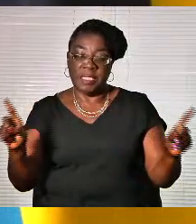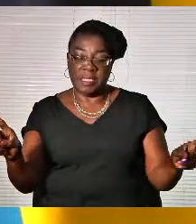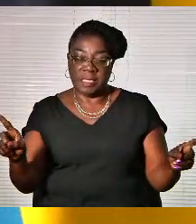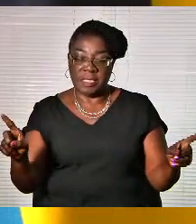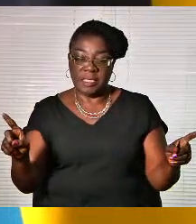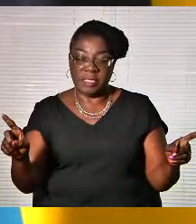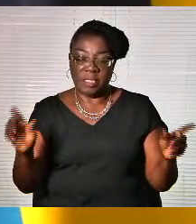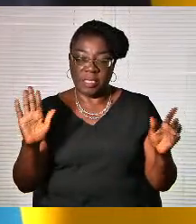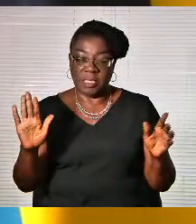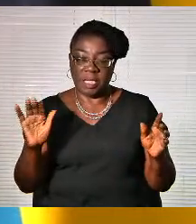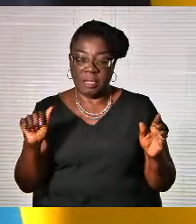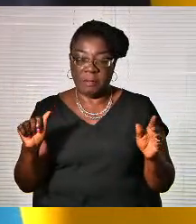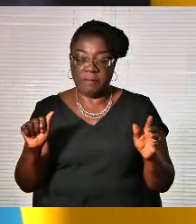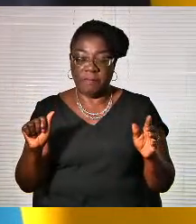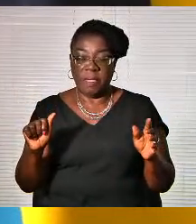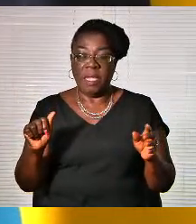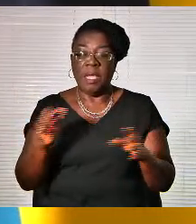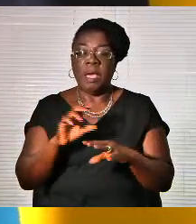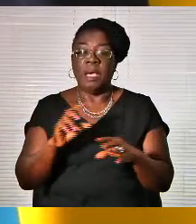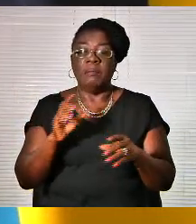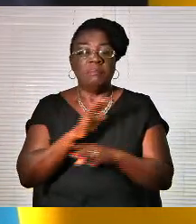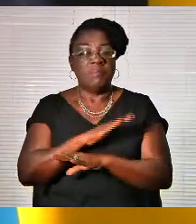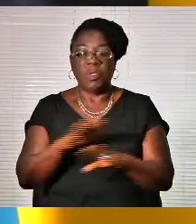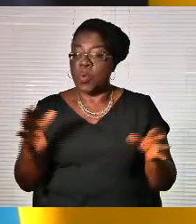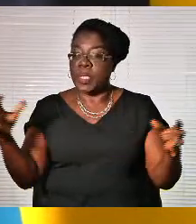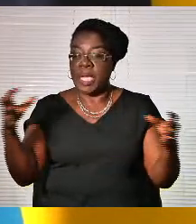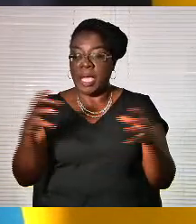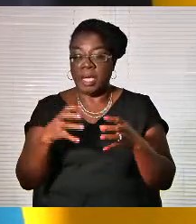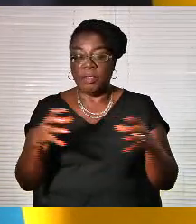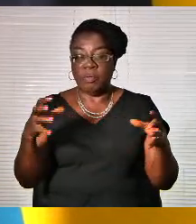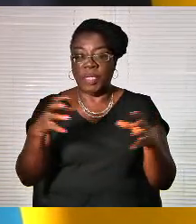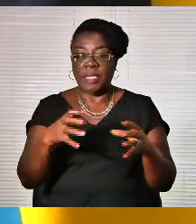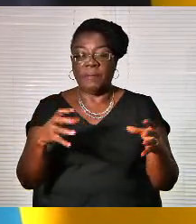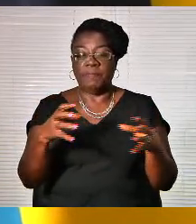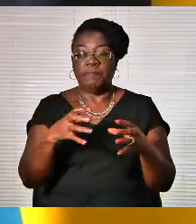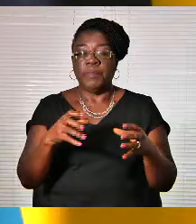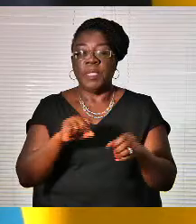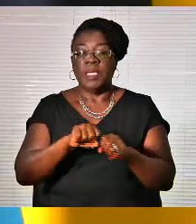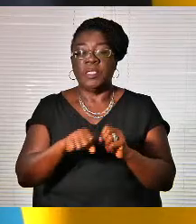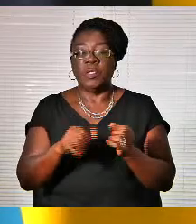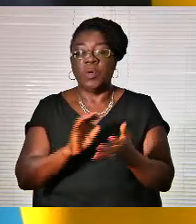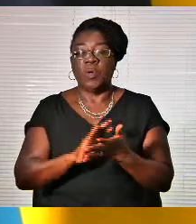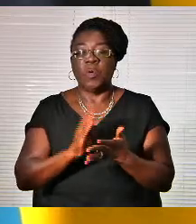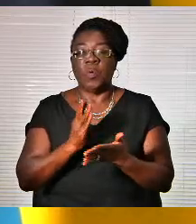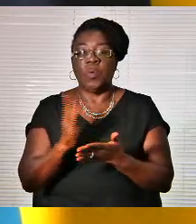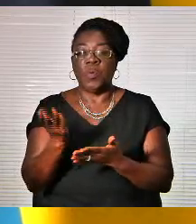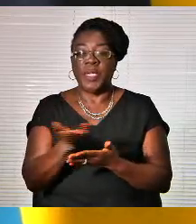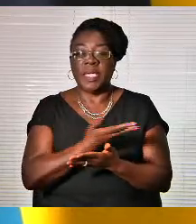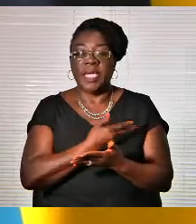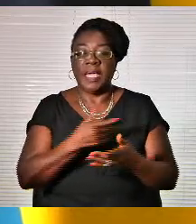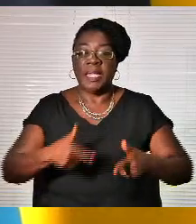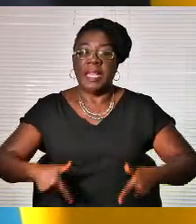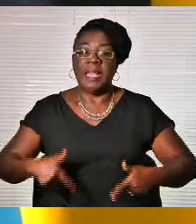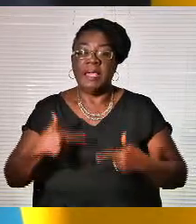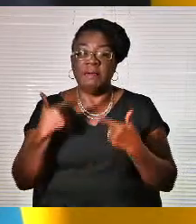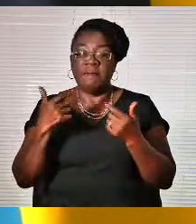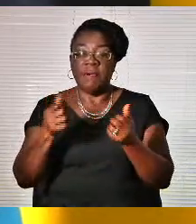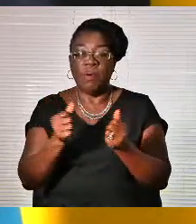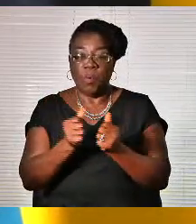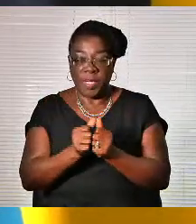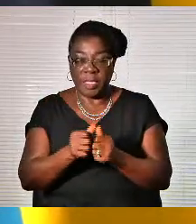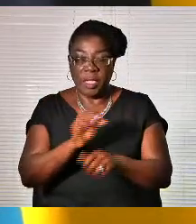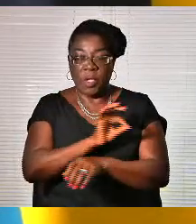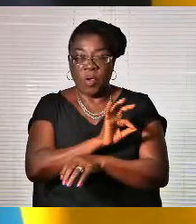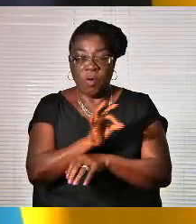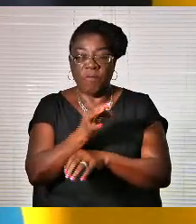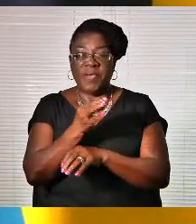distance yourself, avoid the gatherings, and so we can exist with COVID-19 as best